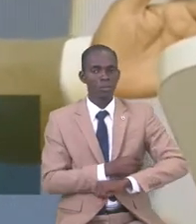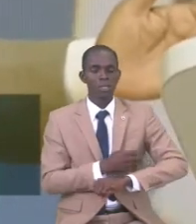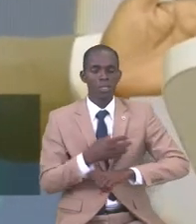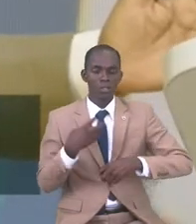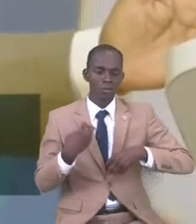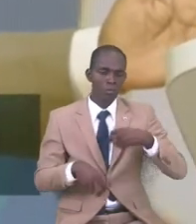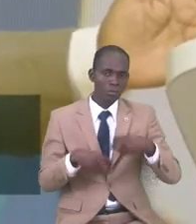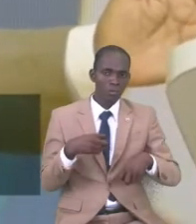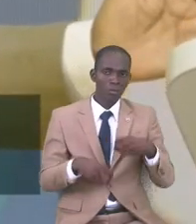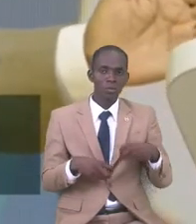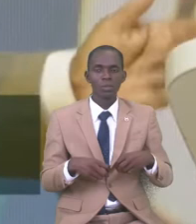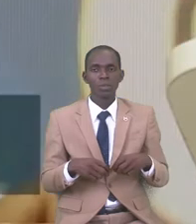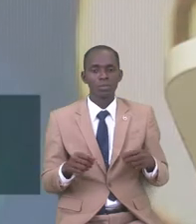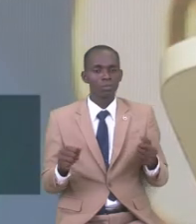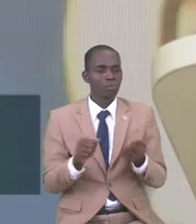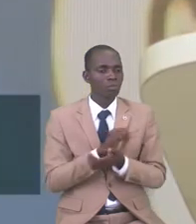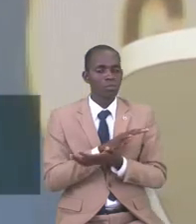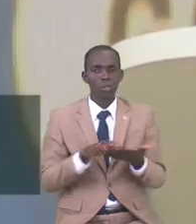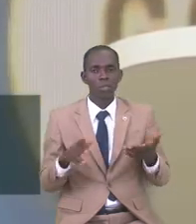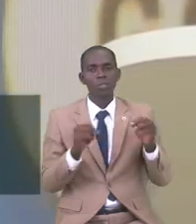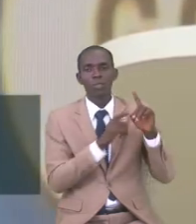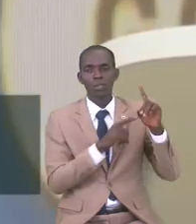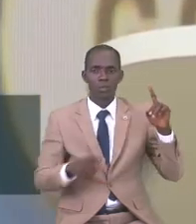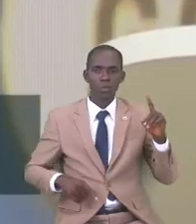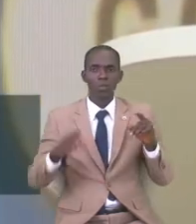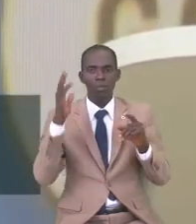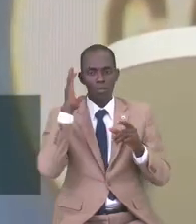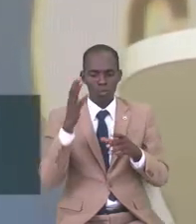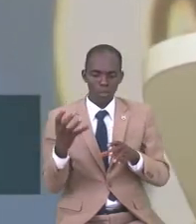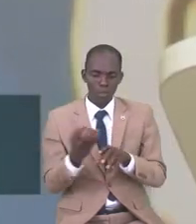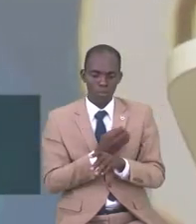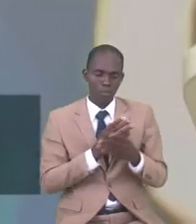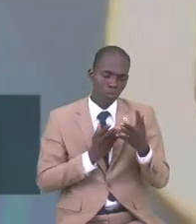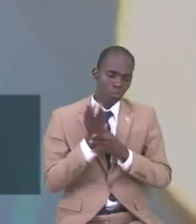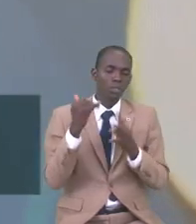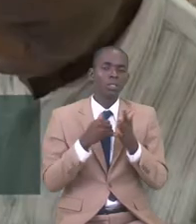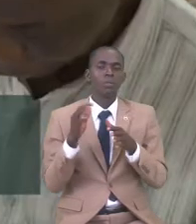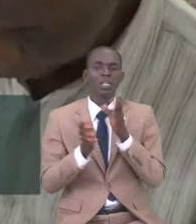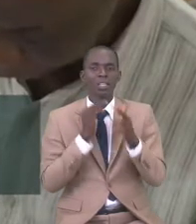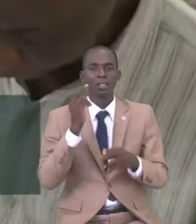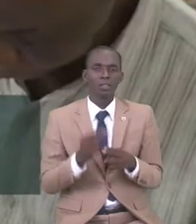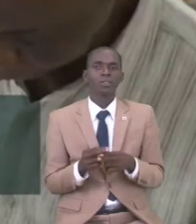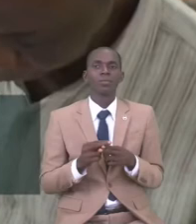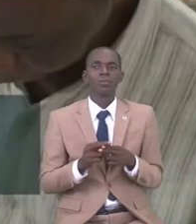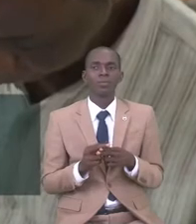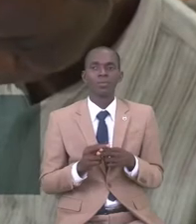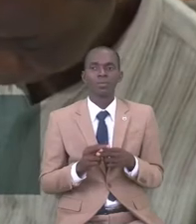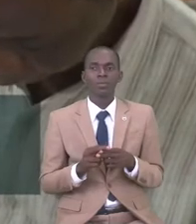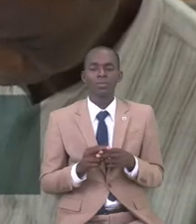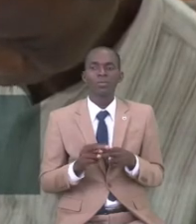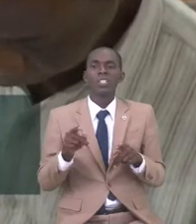difficulty and destruction, the Lord will take you through. As